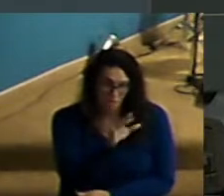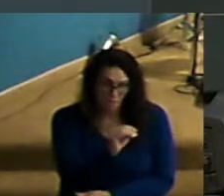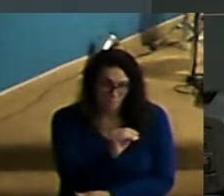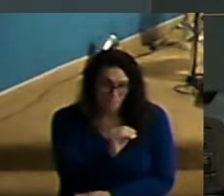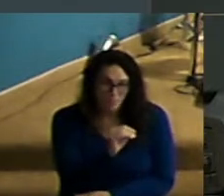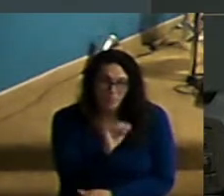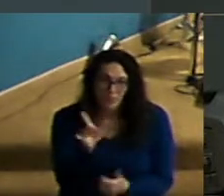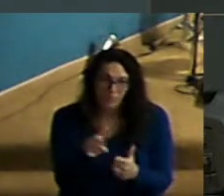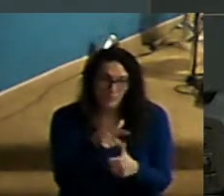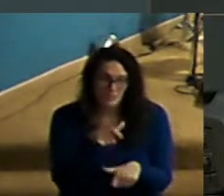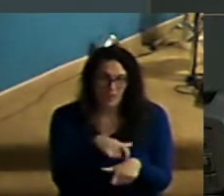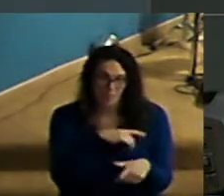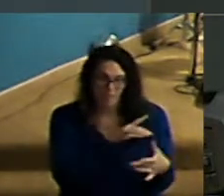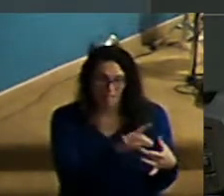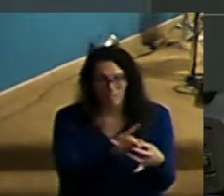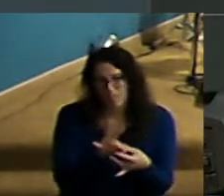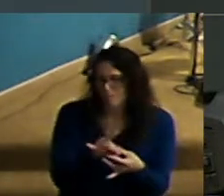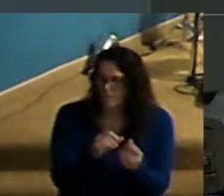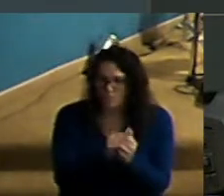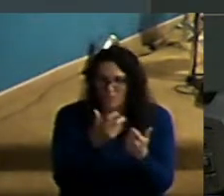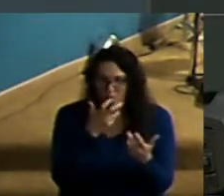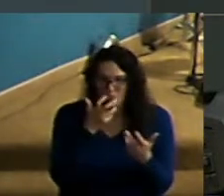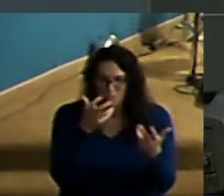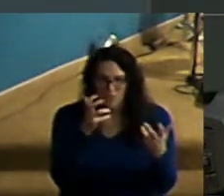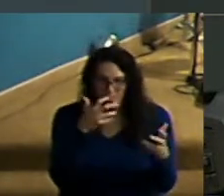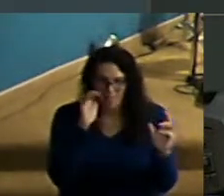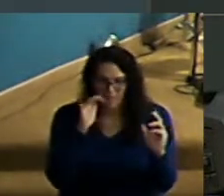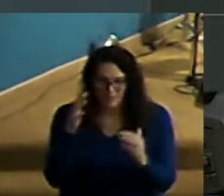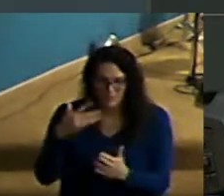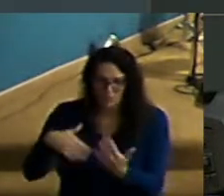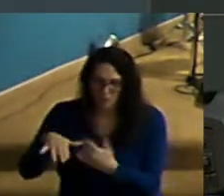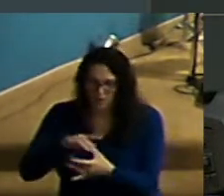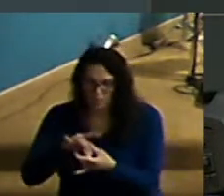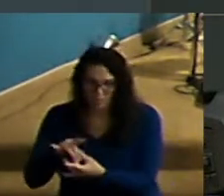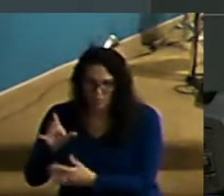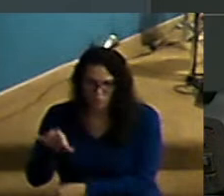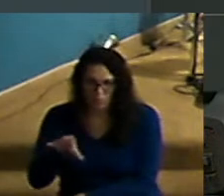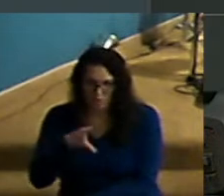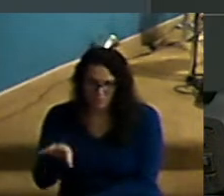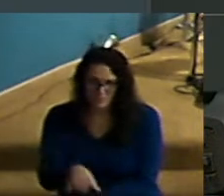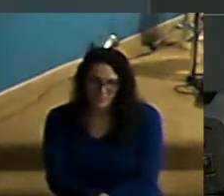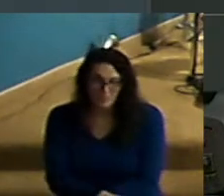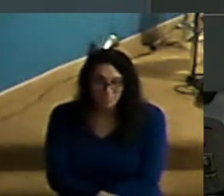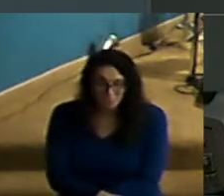First time I made that connection with roaring lions around the cross.